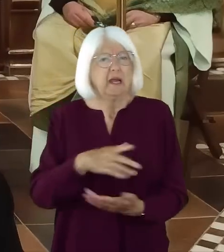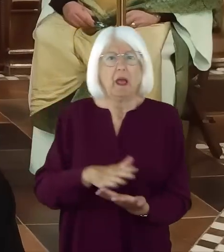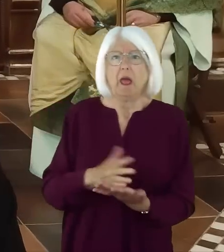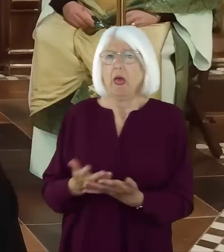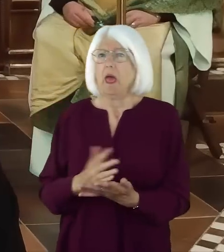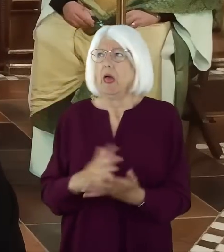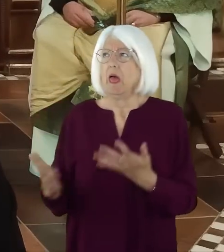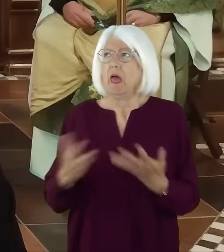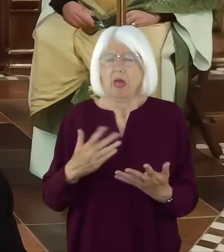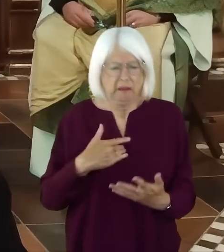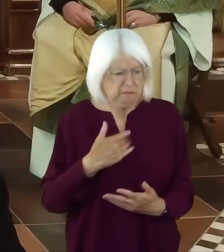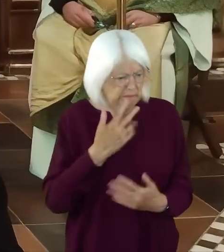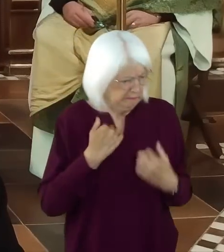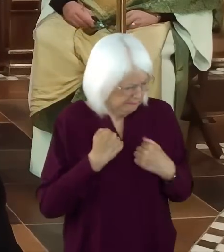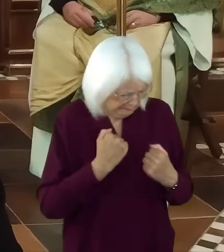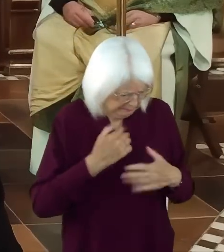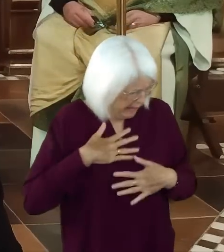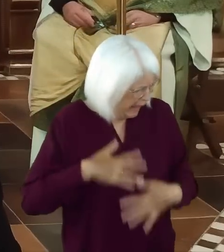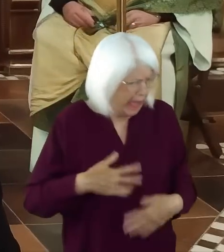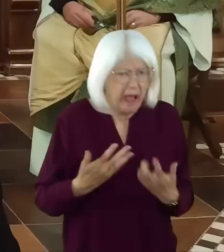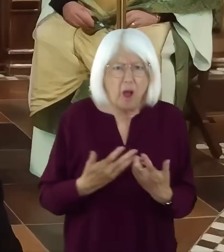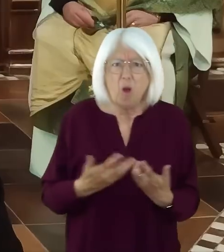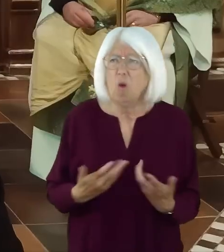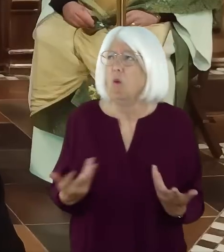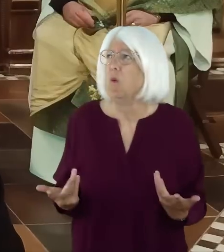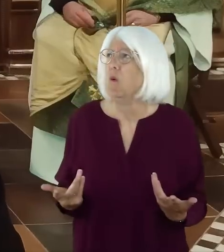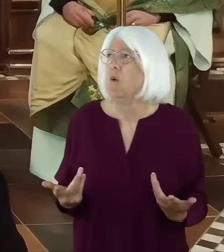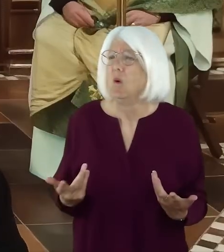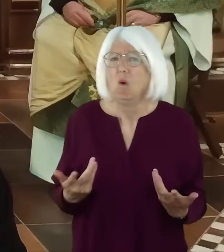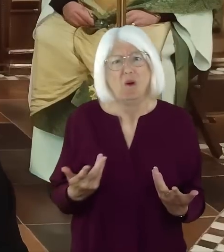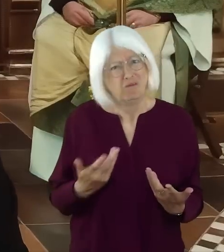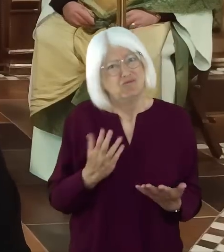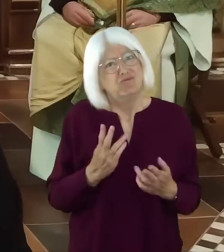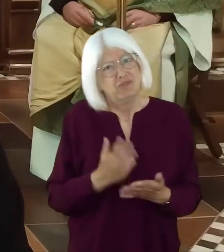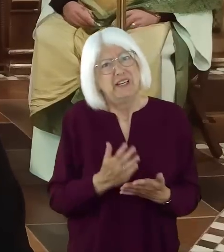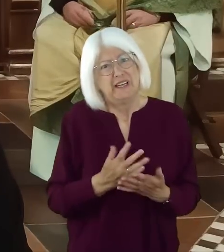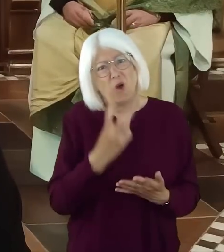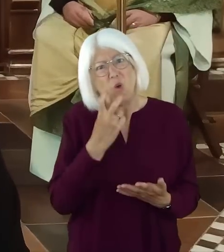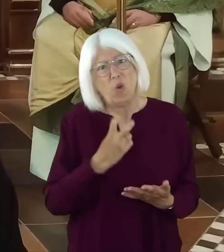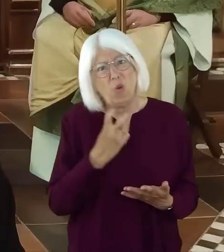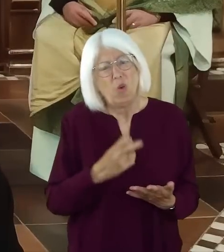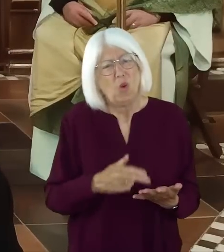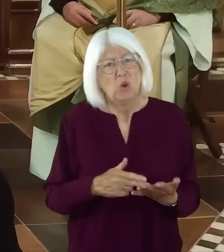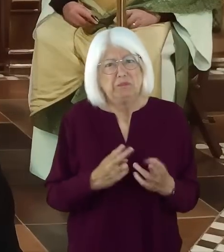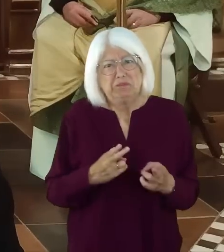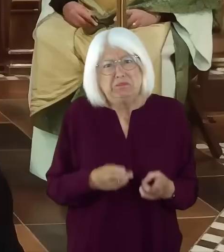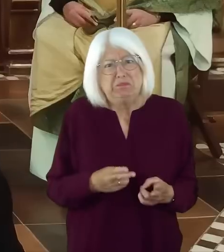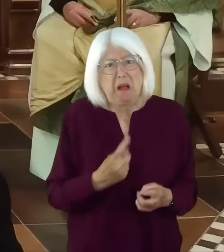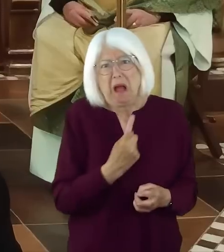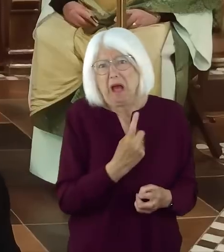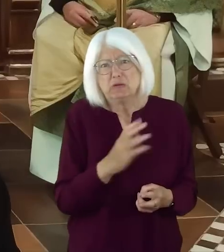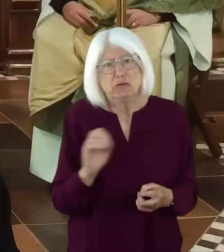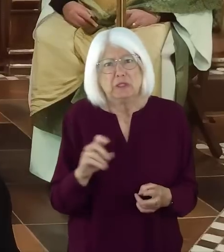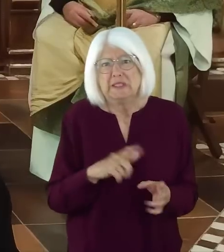faith when he considered his own body, which was already as good as dead, for he was